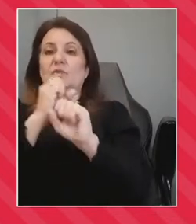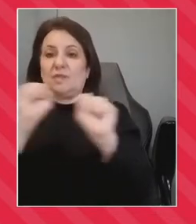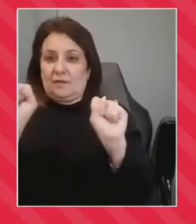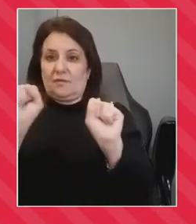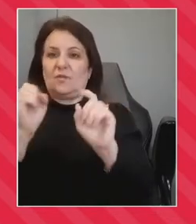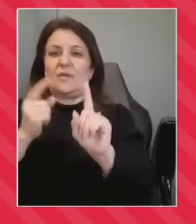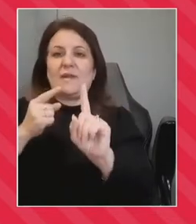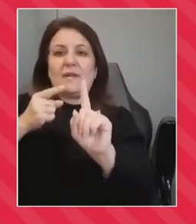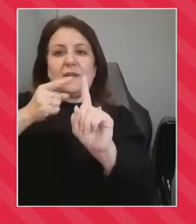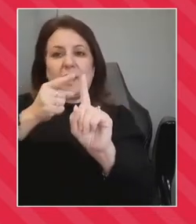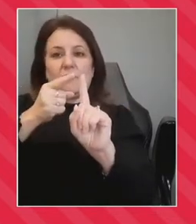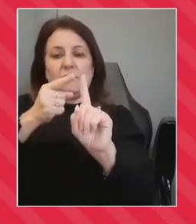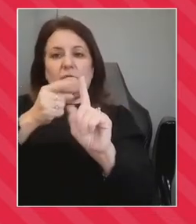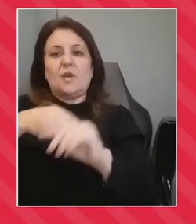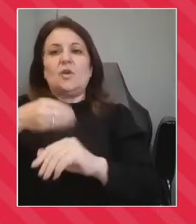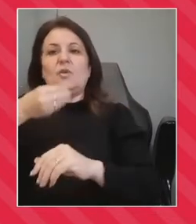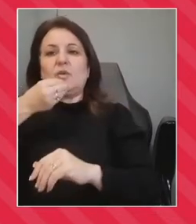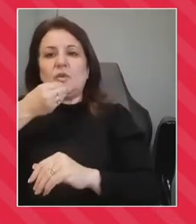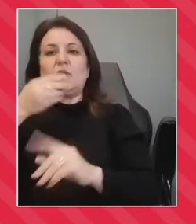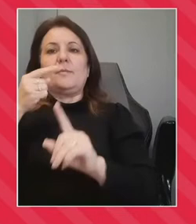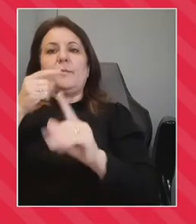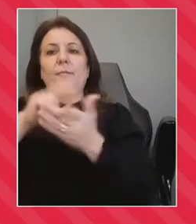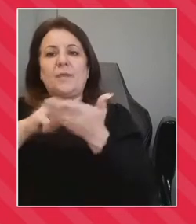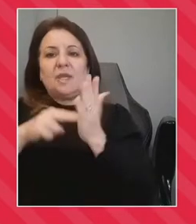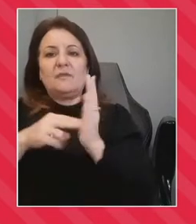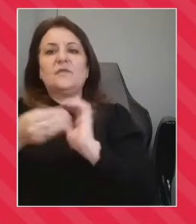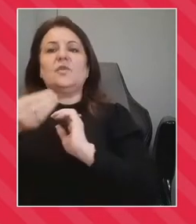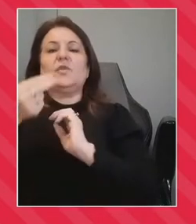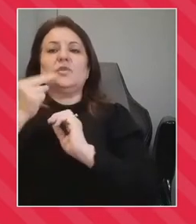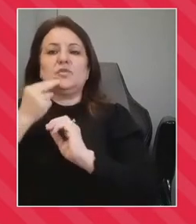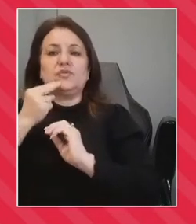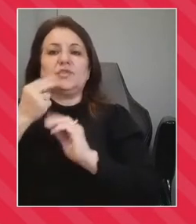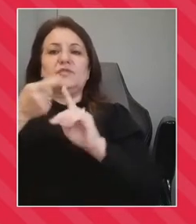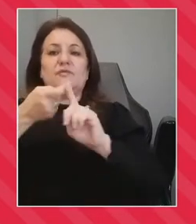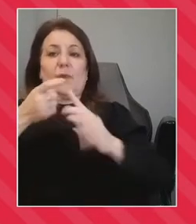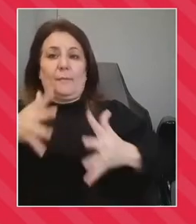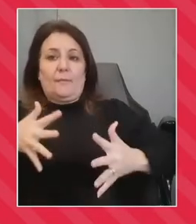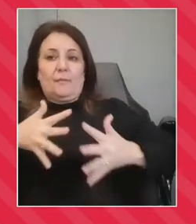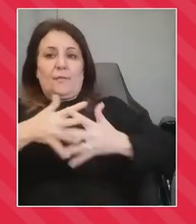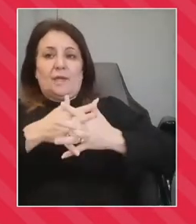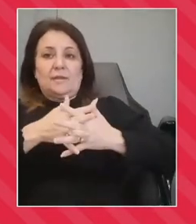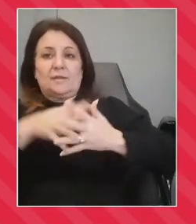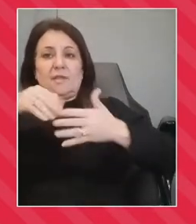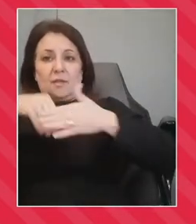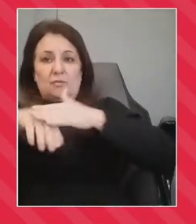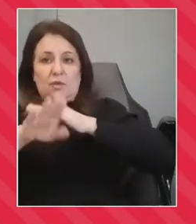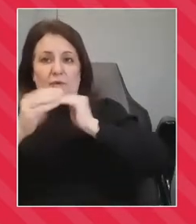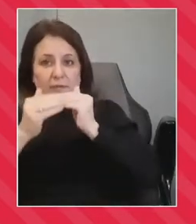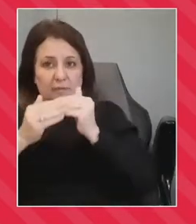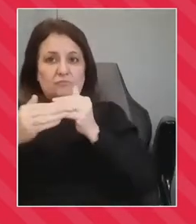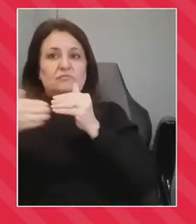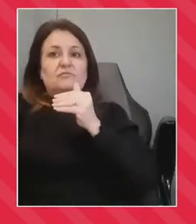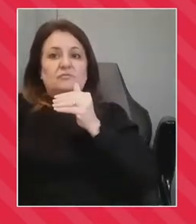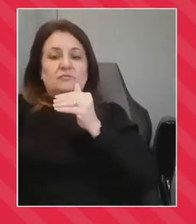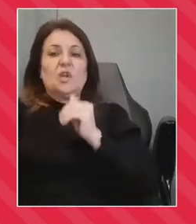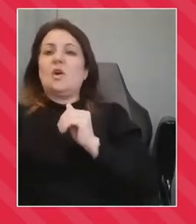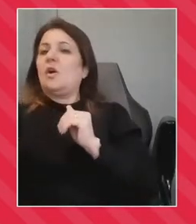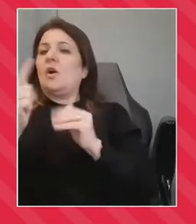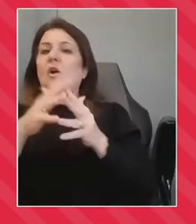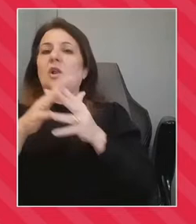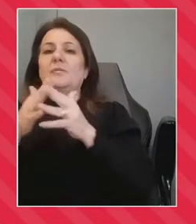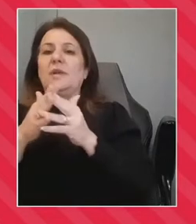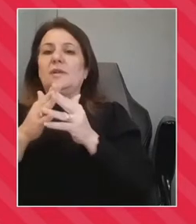meaningful nutrition support from pregnancy to birth and beyond. We're trying to connect all Americans with healthy, safe, affordable